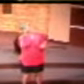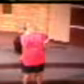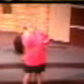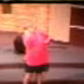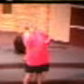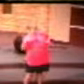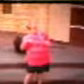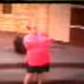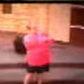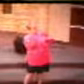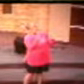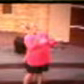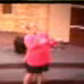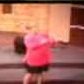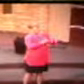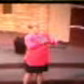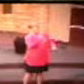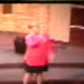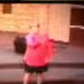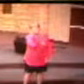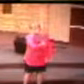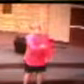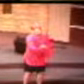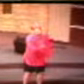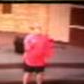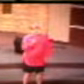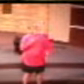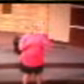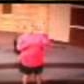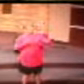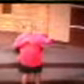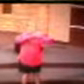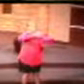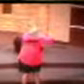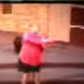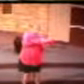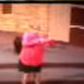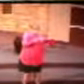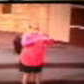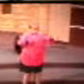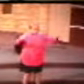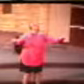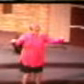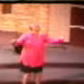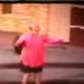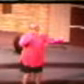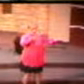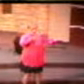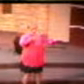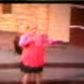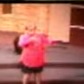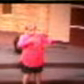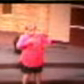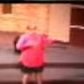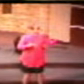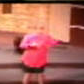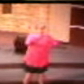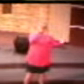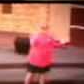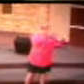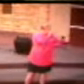but wonder of all wonders, when we stepped across and into that space, God was there.